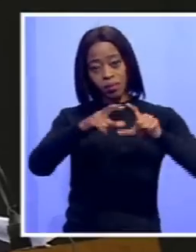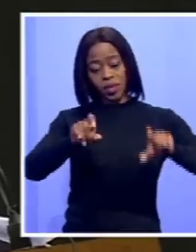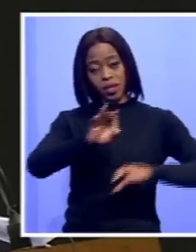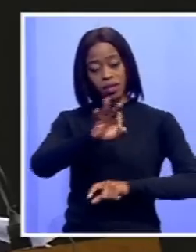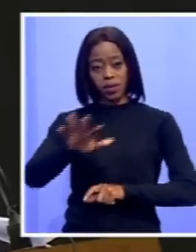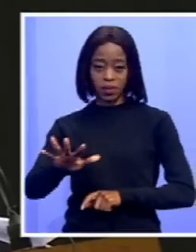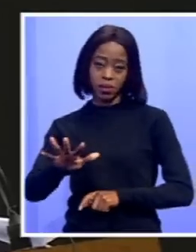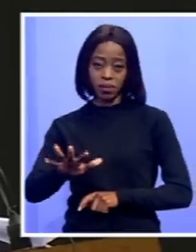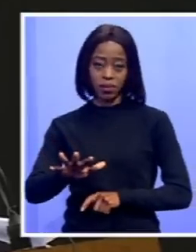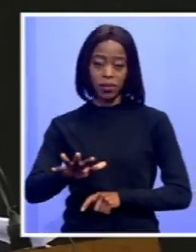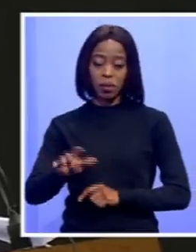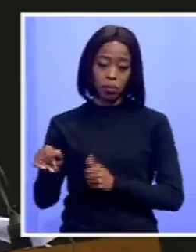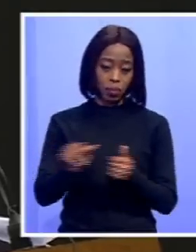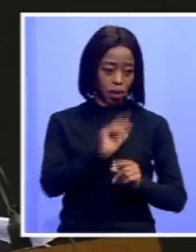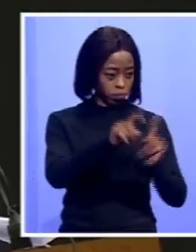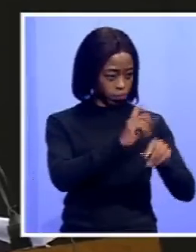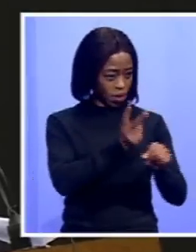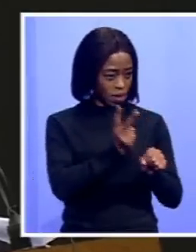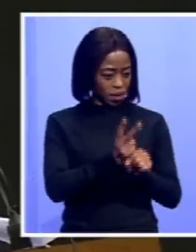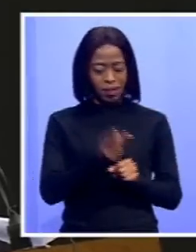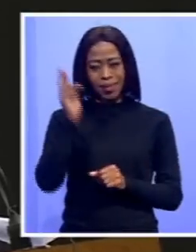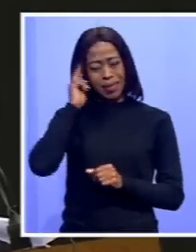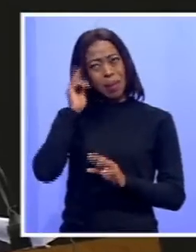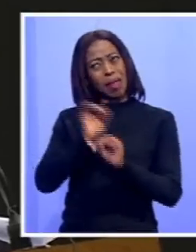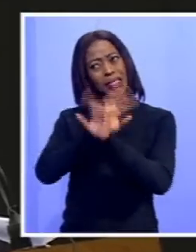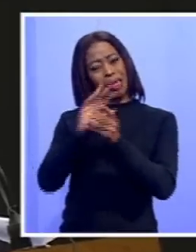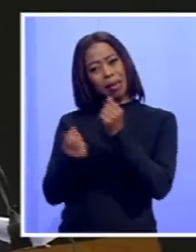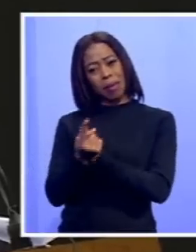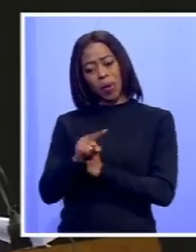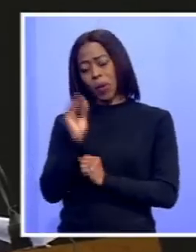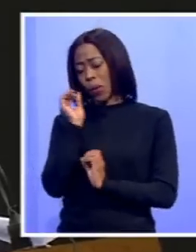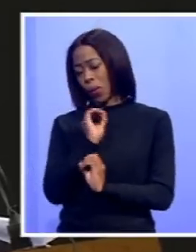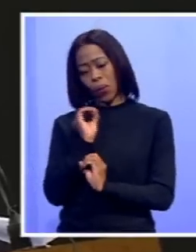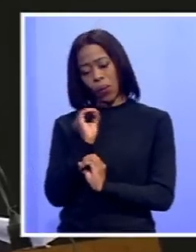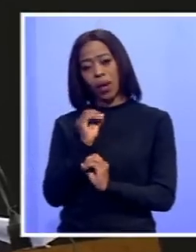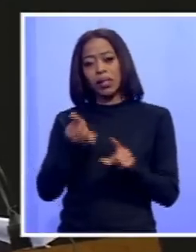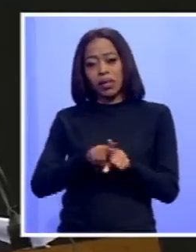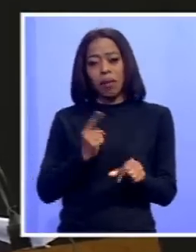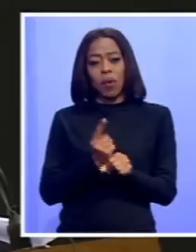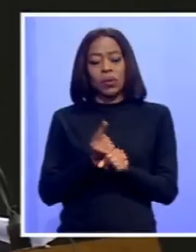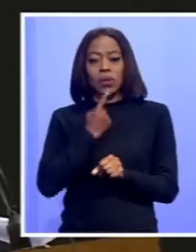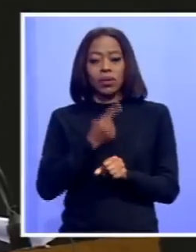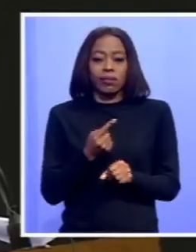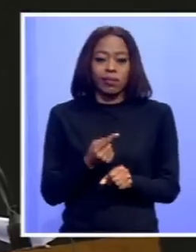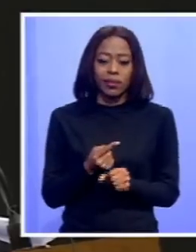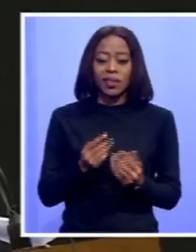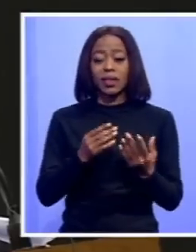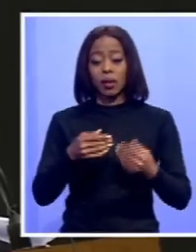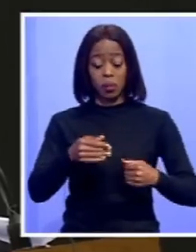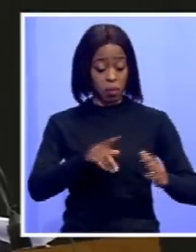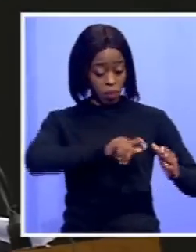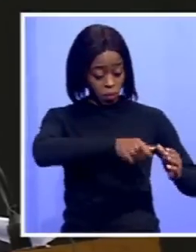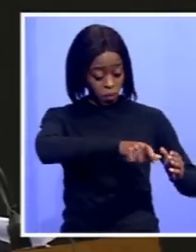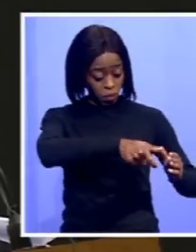35. Under re-examination, he could not remember the details of what had happened in this matter and conceded that he did not have a safe in his office, merely a